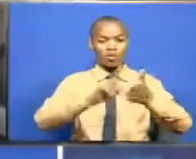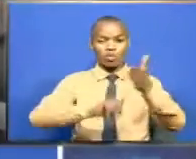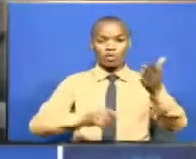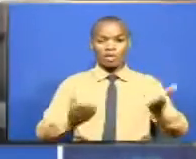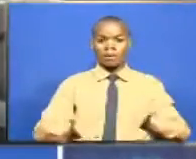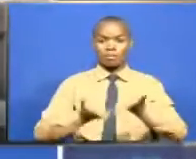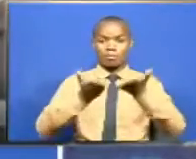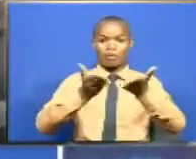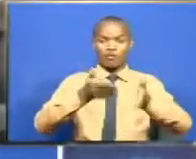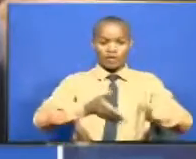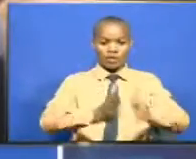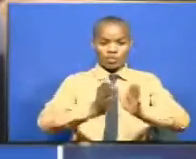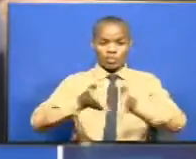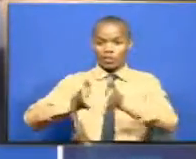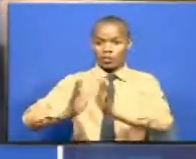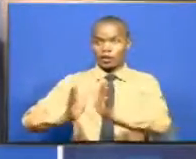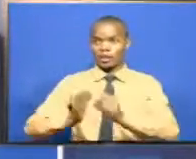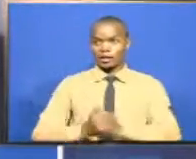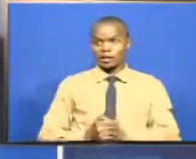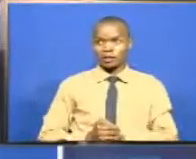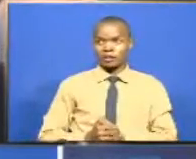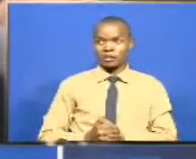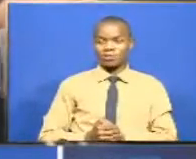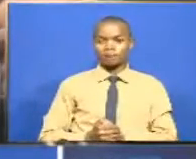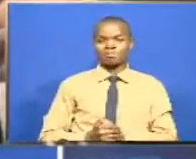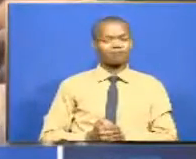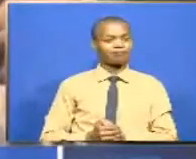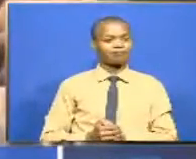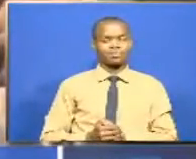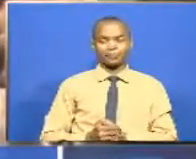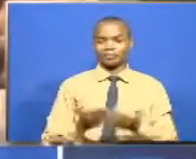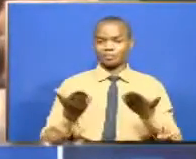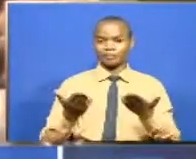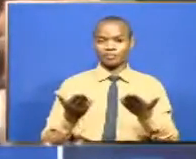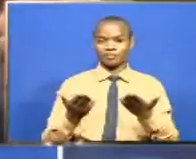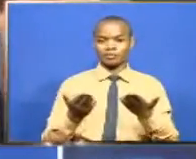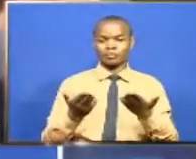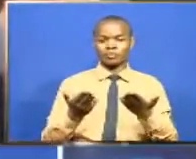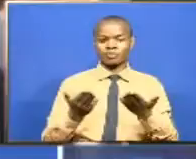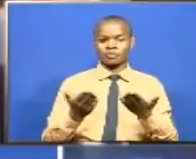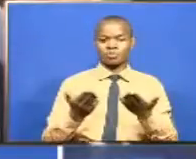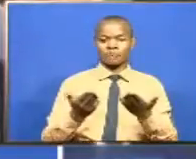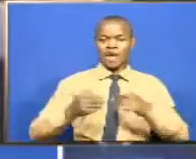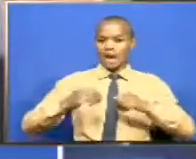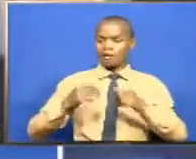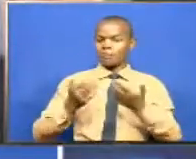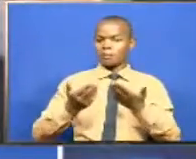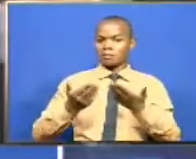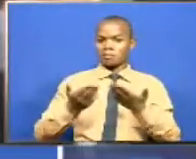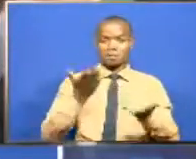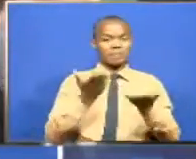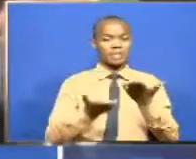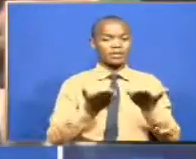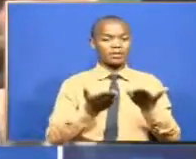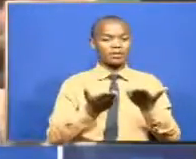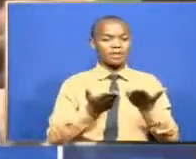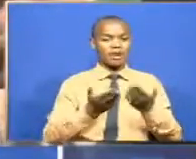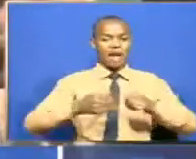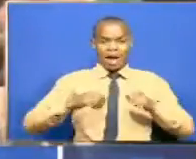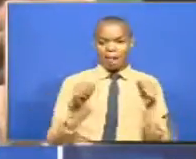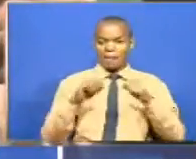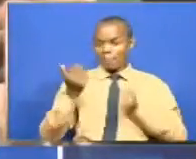of our infrastructure. Tumeridhika kwa sababu shule nyingi zimezingatia maagizo ya wizara ya